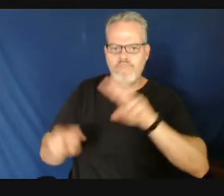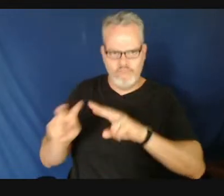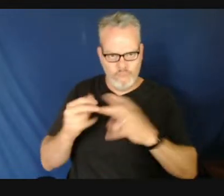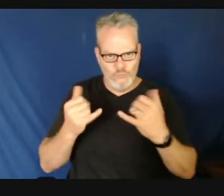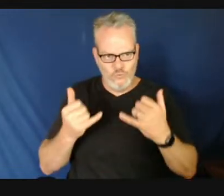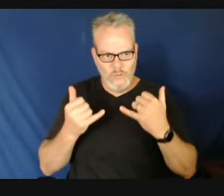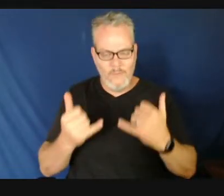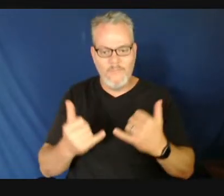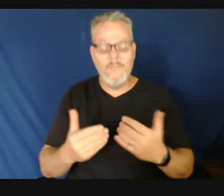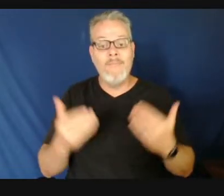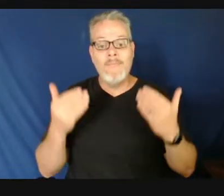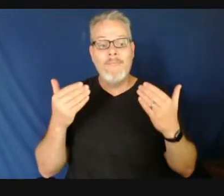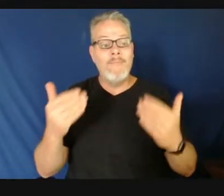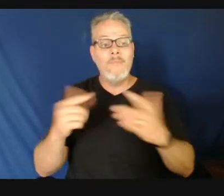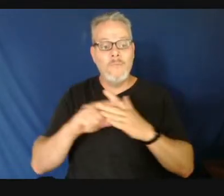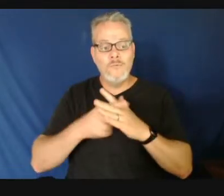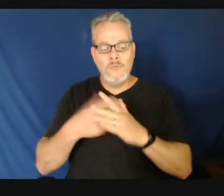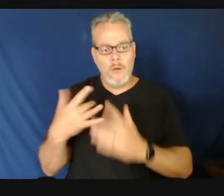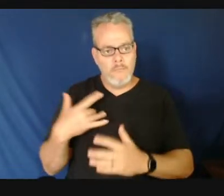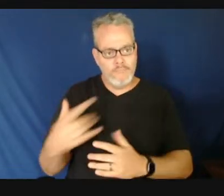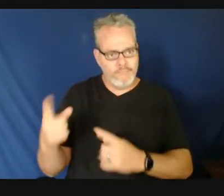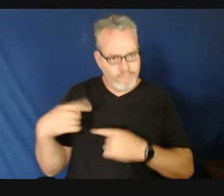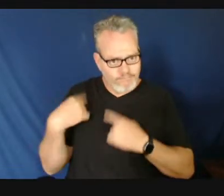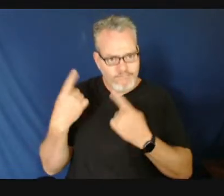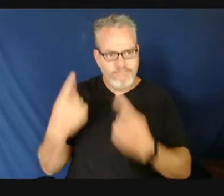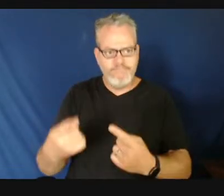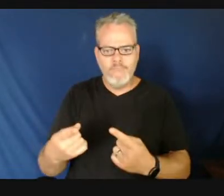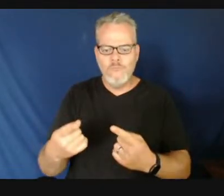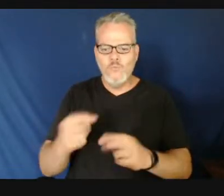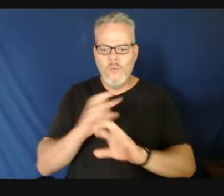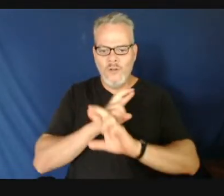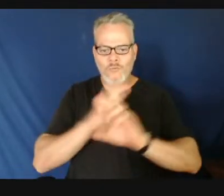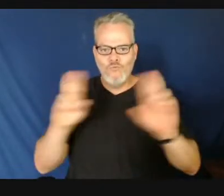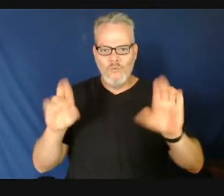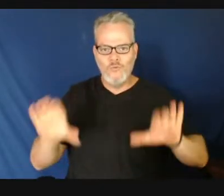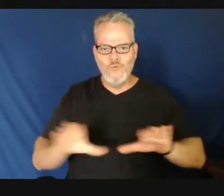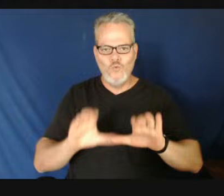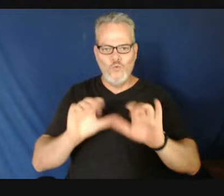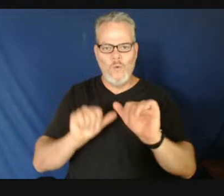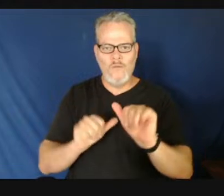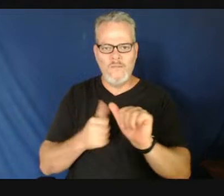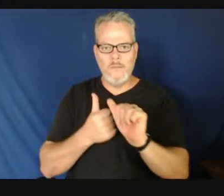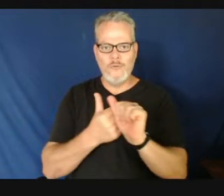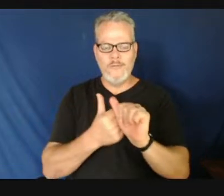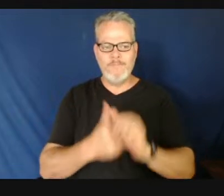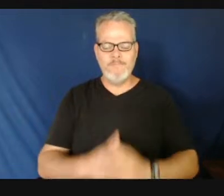to start, as usual, we'll get ready to do our volcano summary.